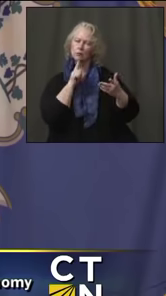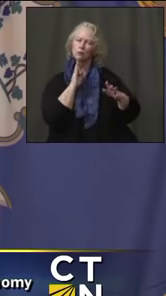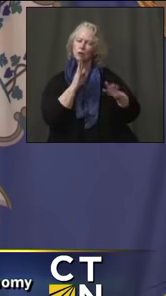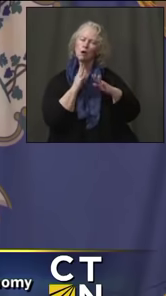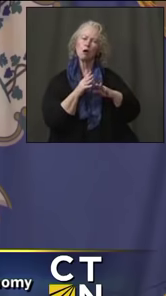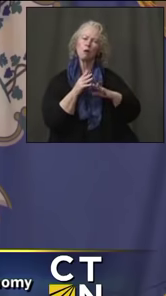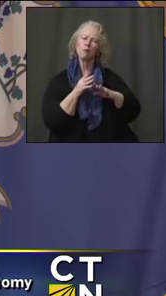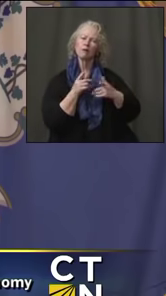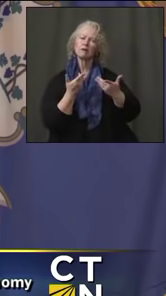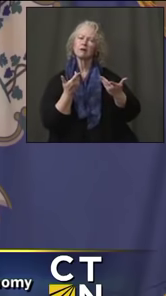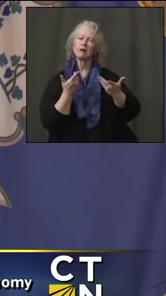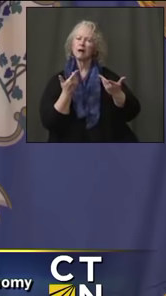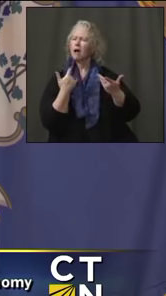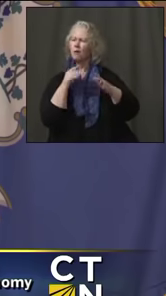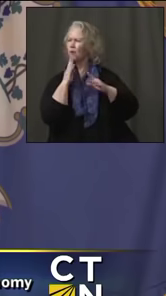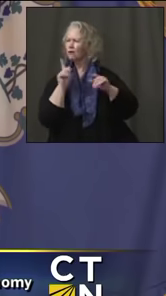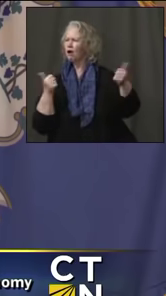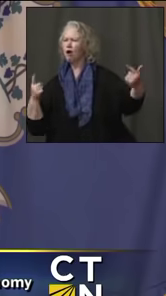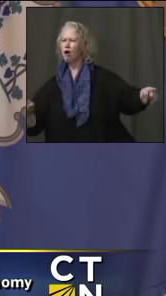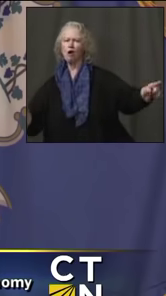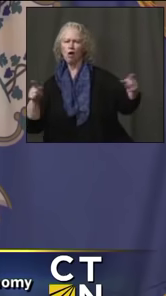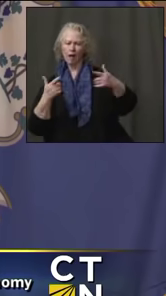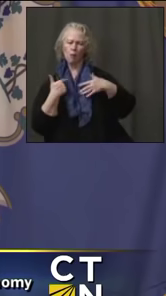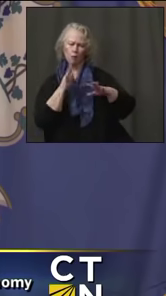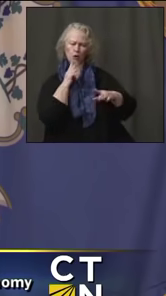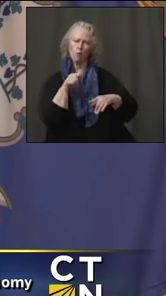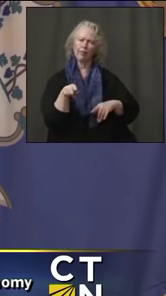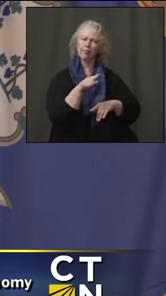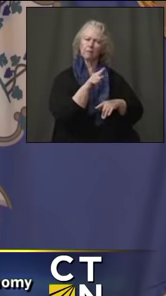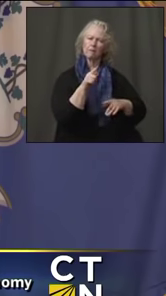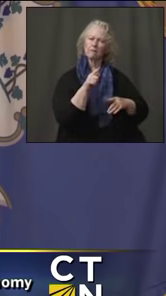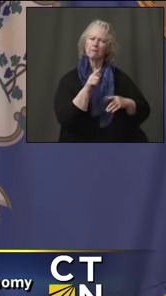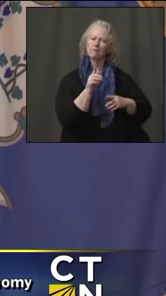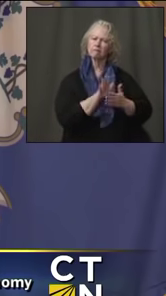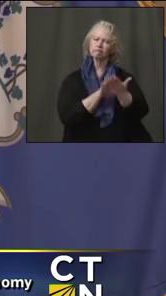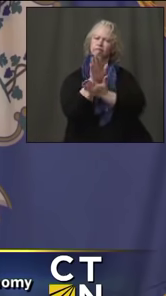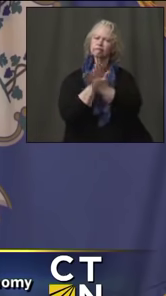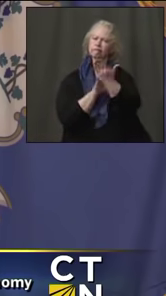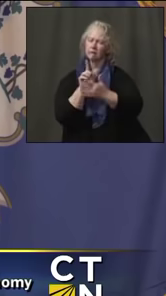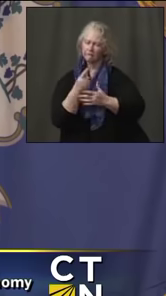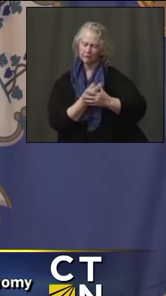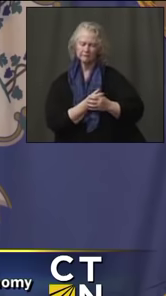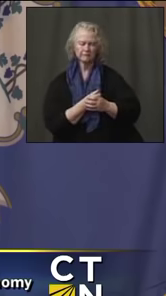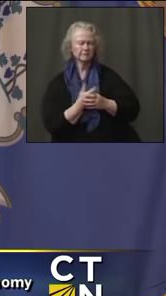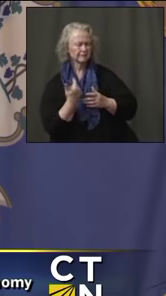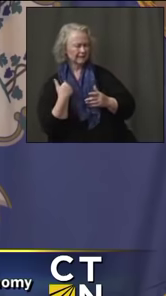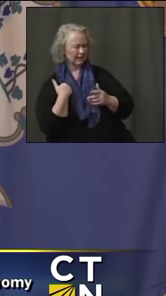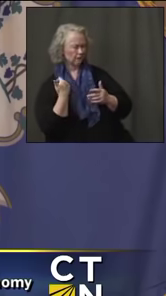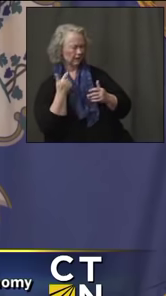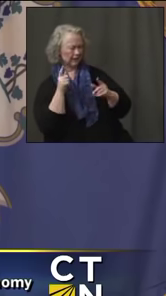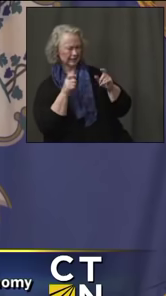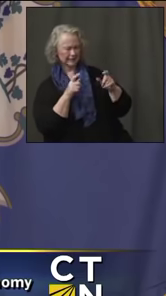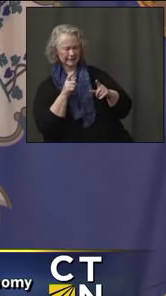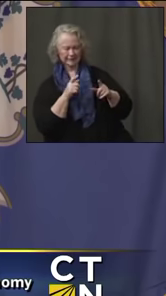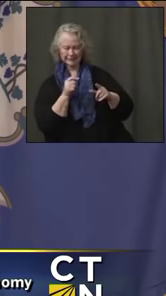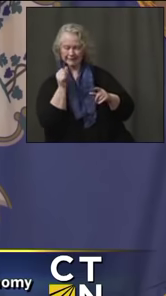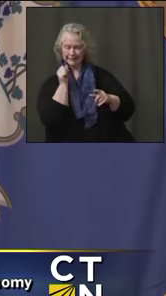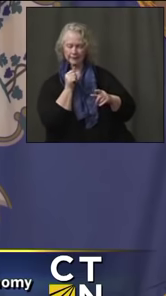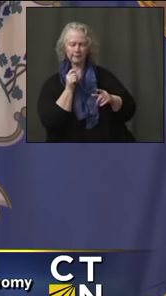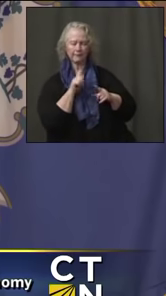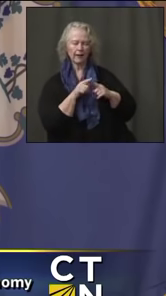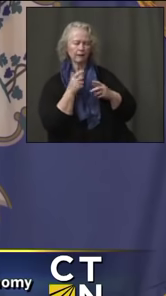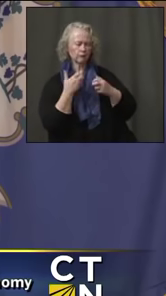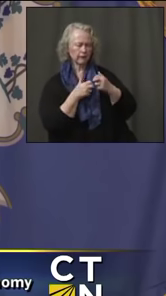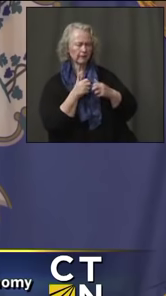personally before talking to everybody else. Okay, I want to address a question. I tried to ask this yesterday. I think there were some audio issues.